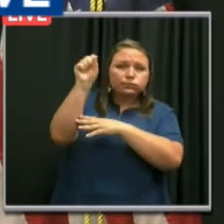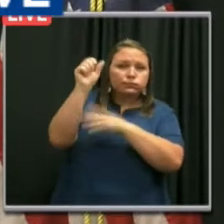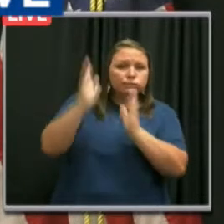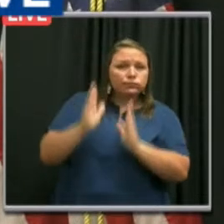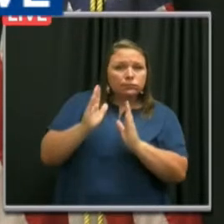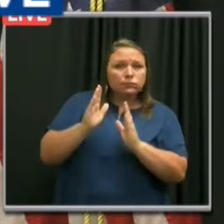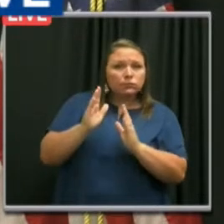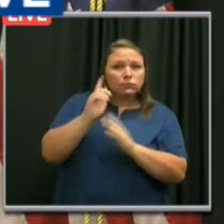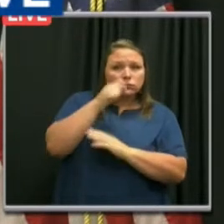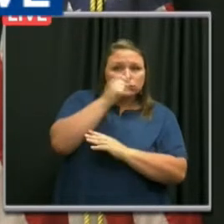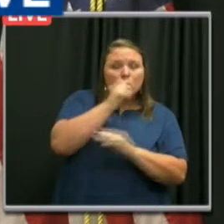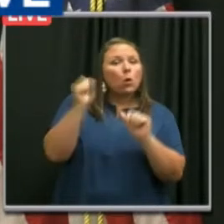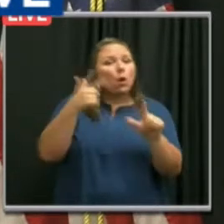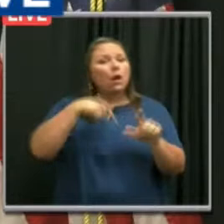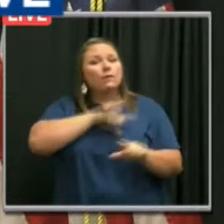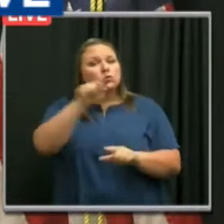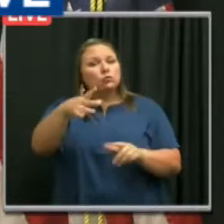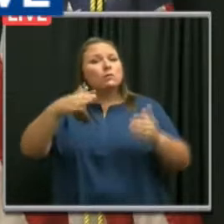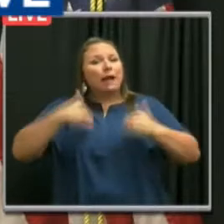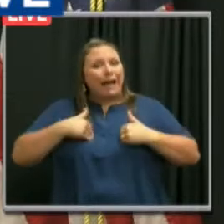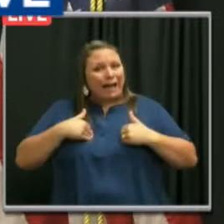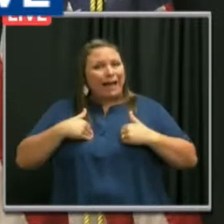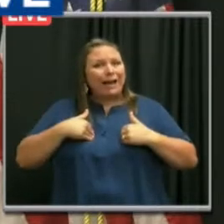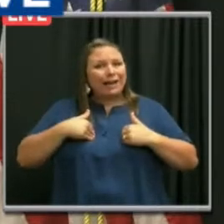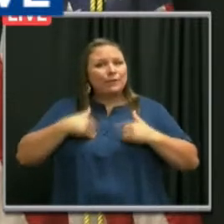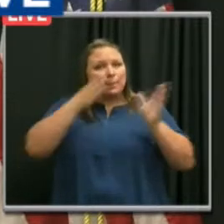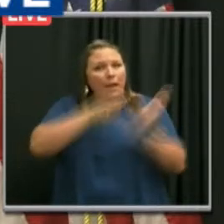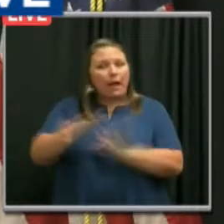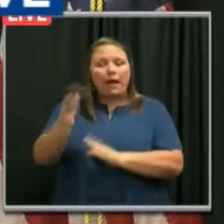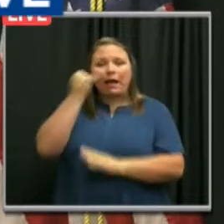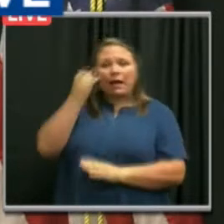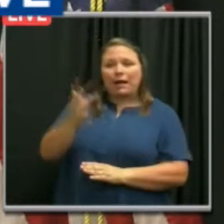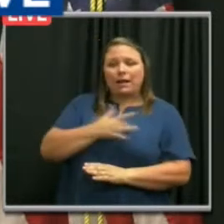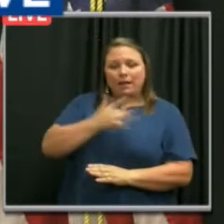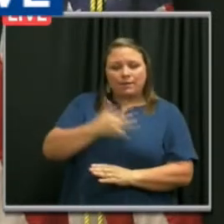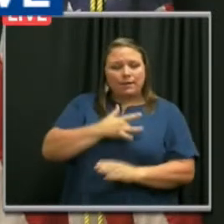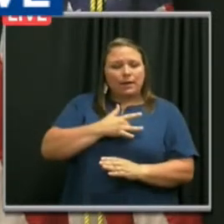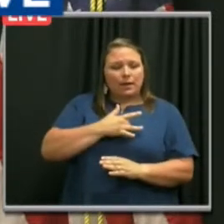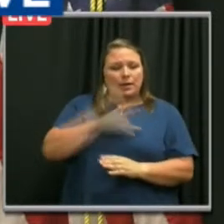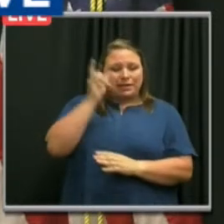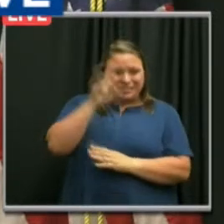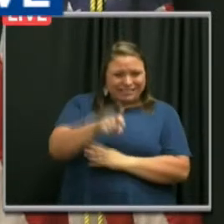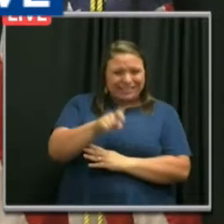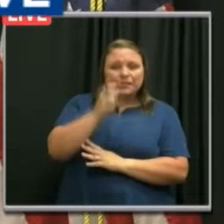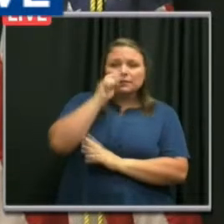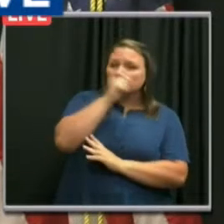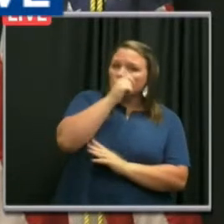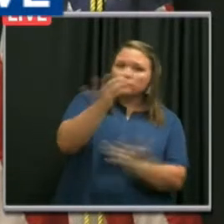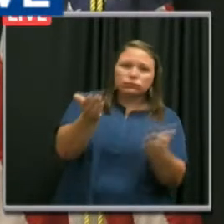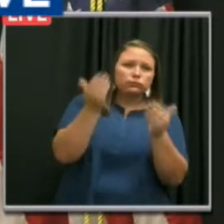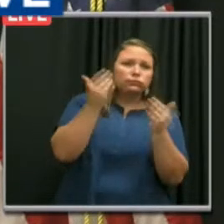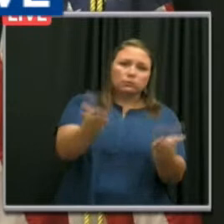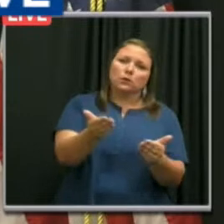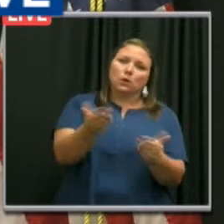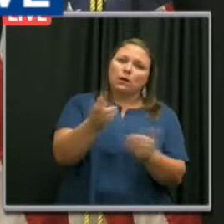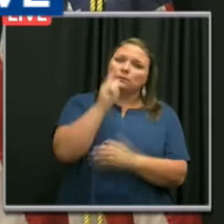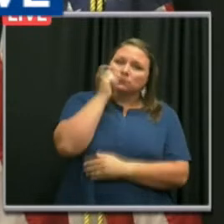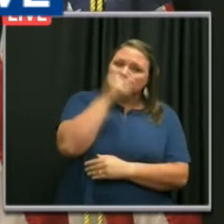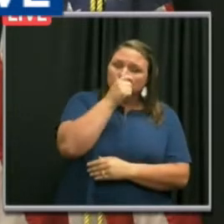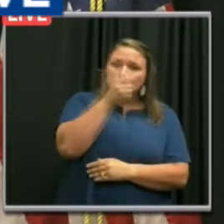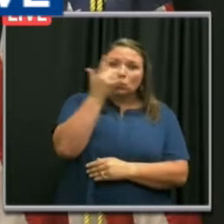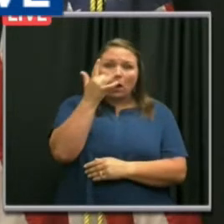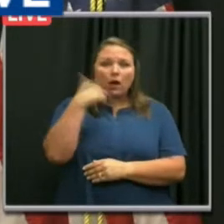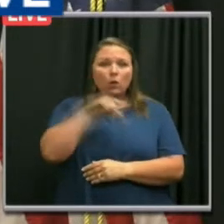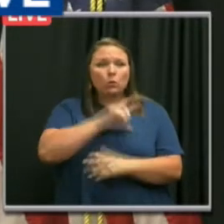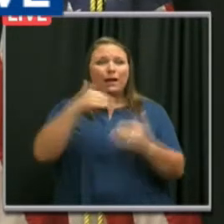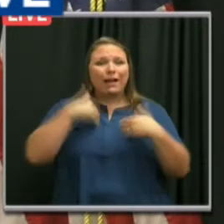should all have a routine where we think if we are tested, need to be tested, let's go test, because we